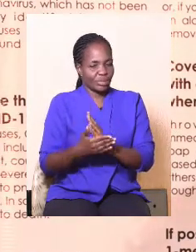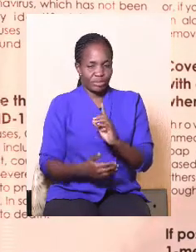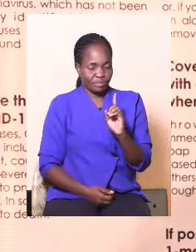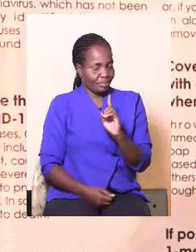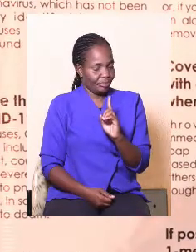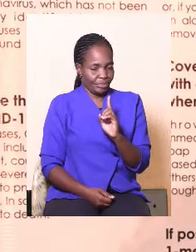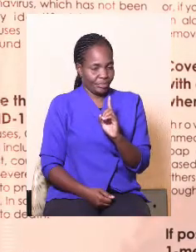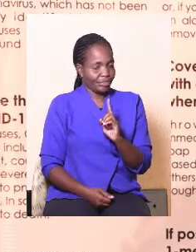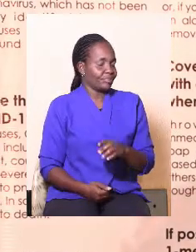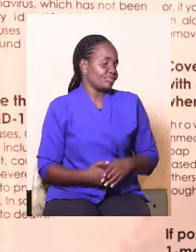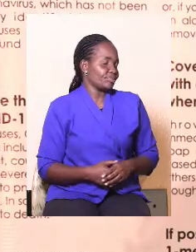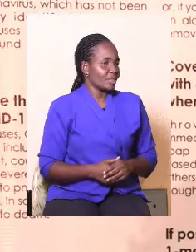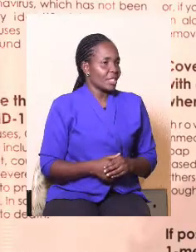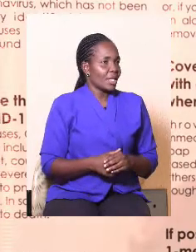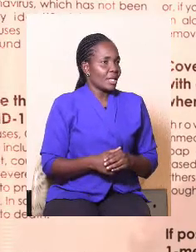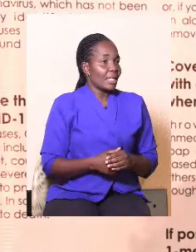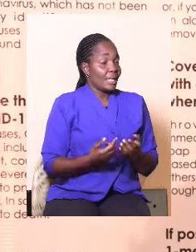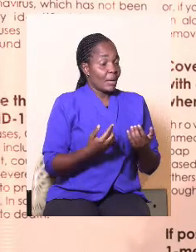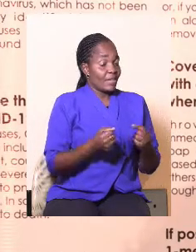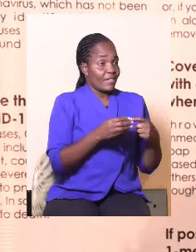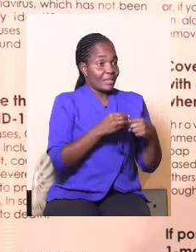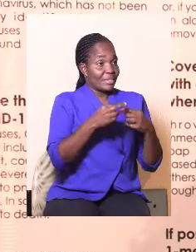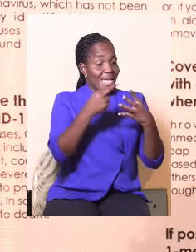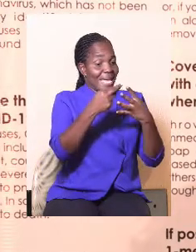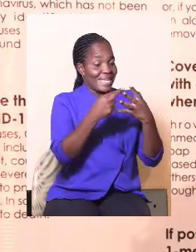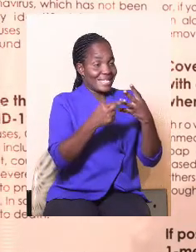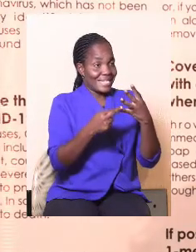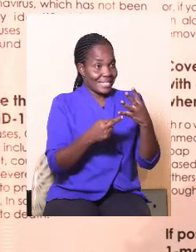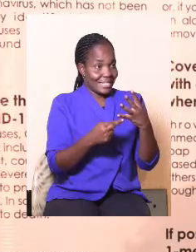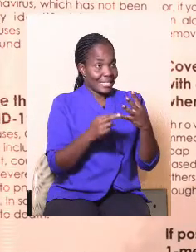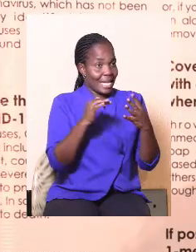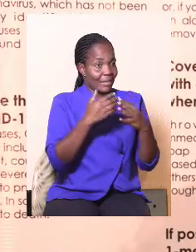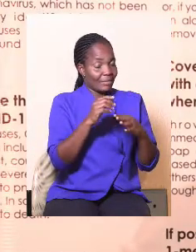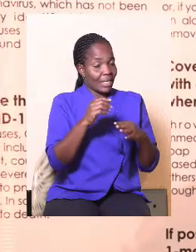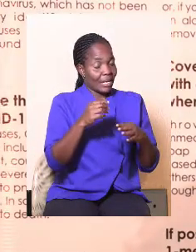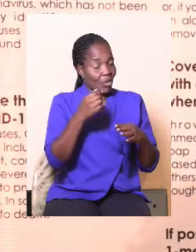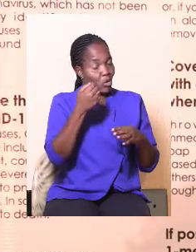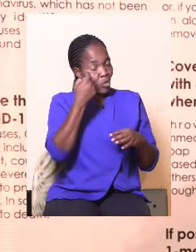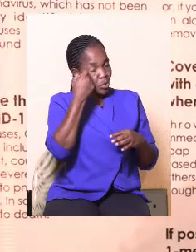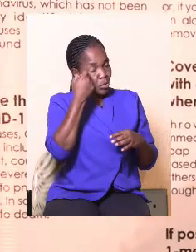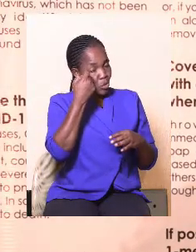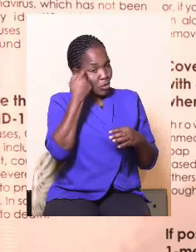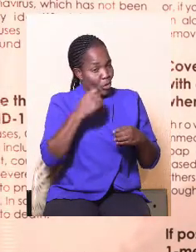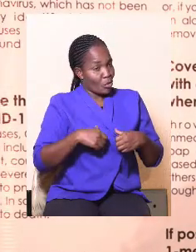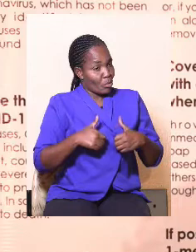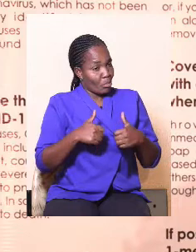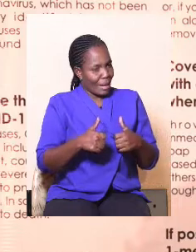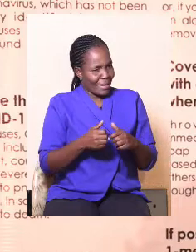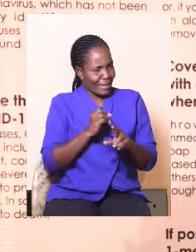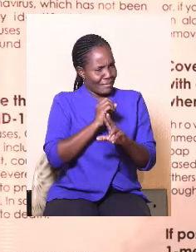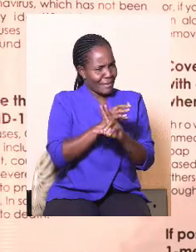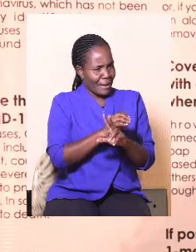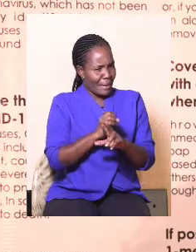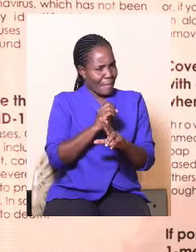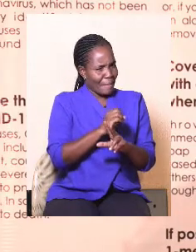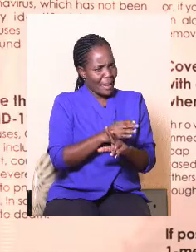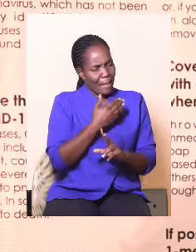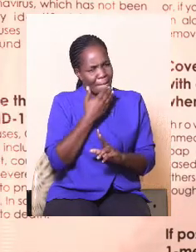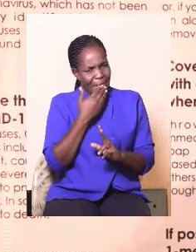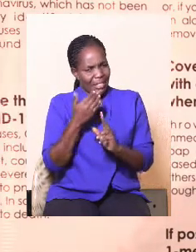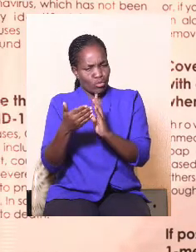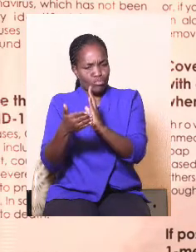was a specific reason why we were advised by our health practitioners why we have to lock